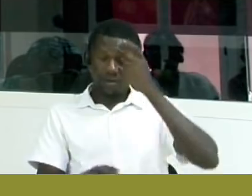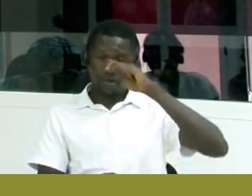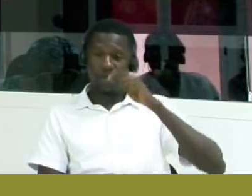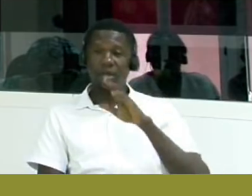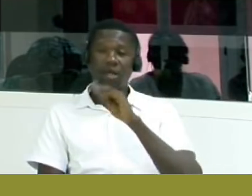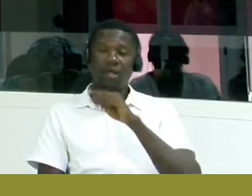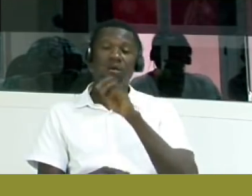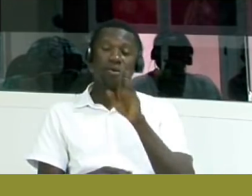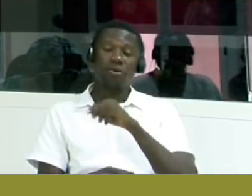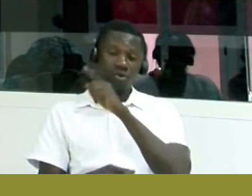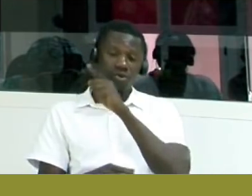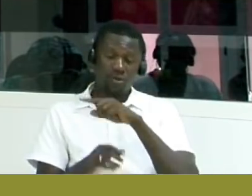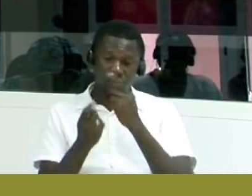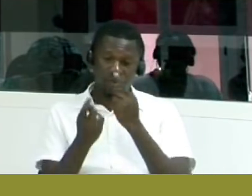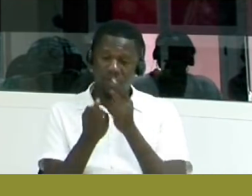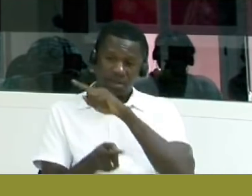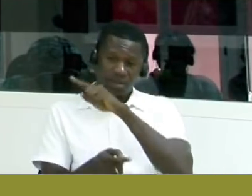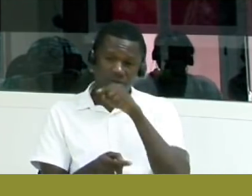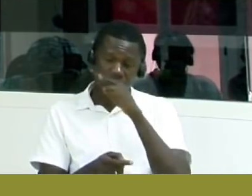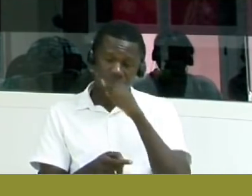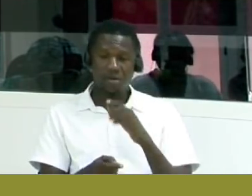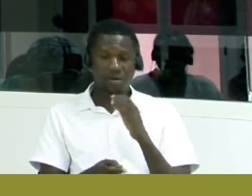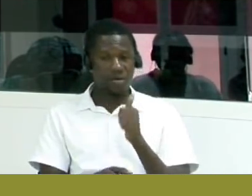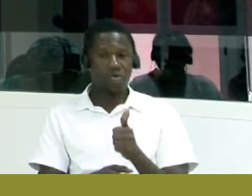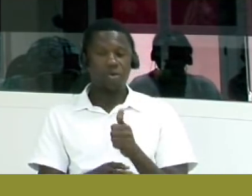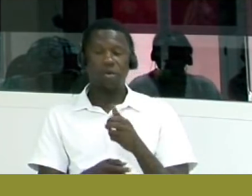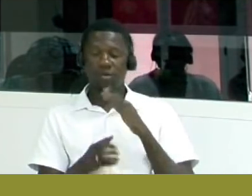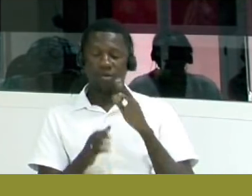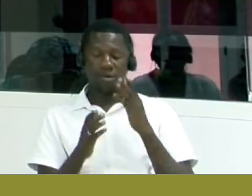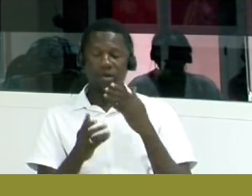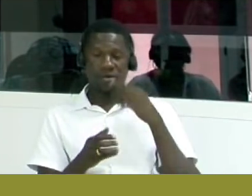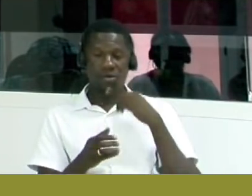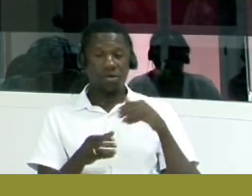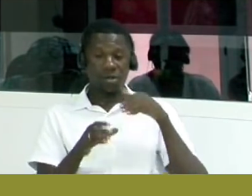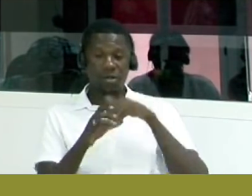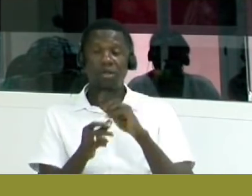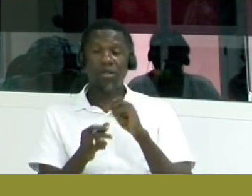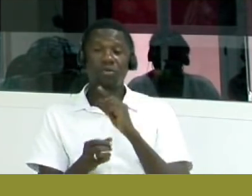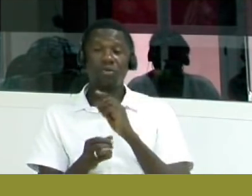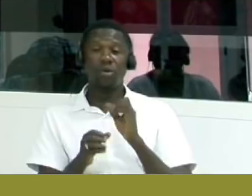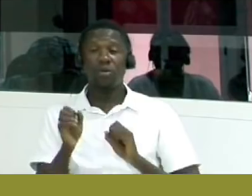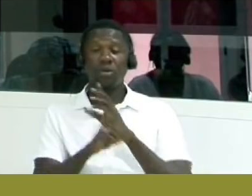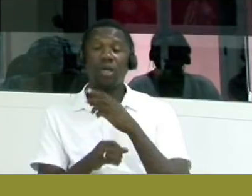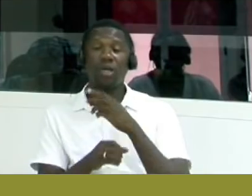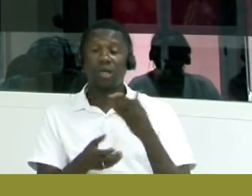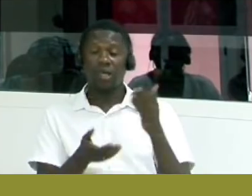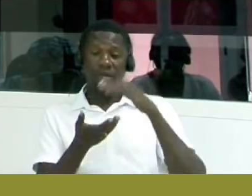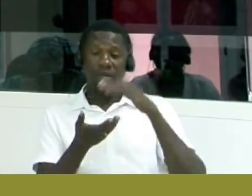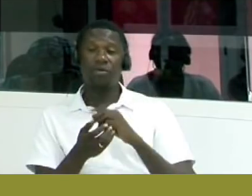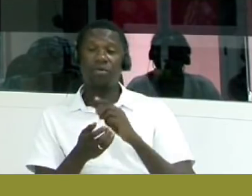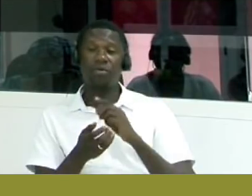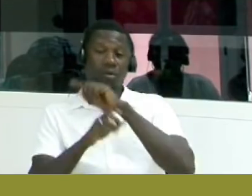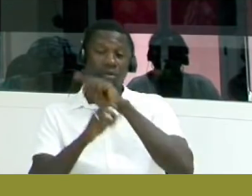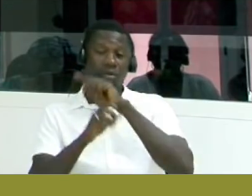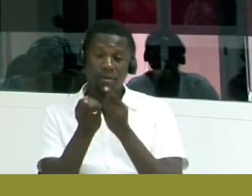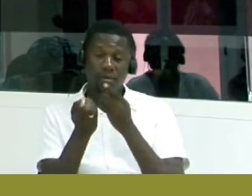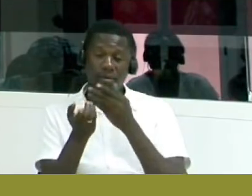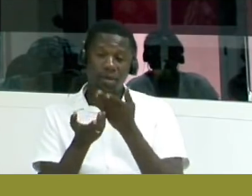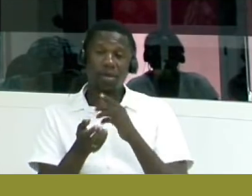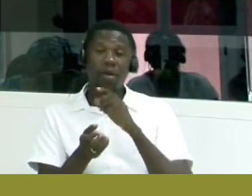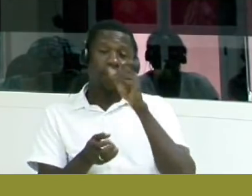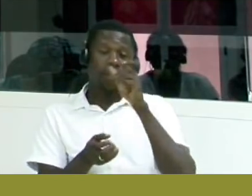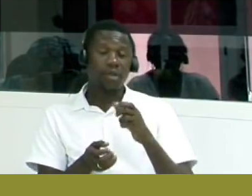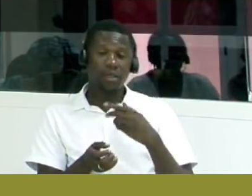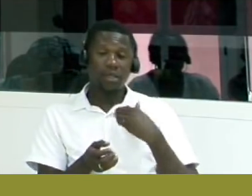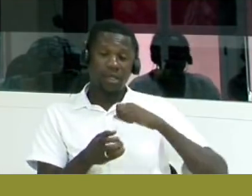done something wrong, fine. But I could not have got myself involved, because this was instructions that came from somewhere, and somebody is refusing to tell me who